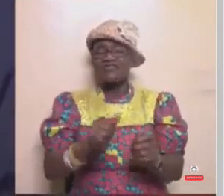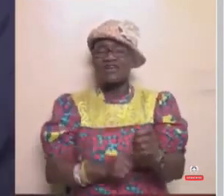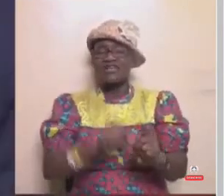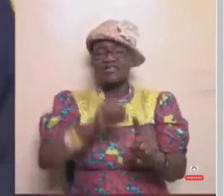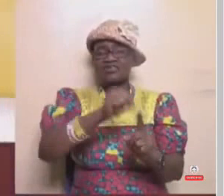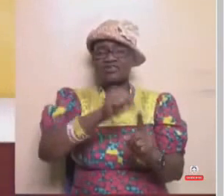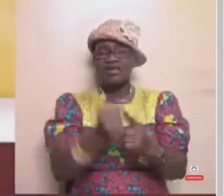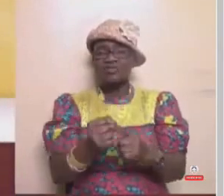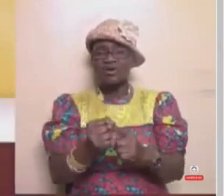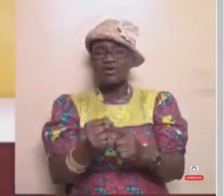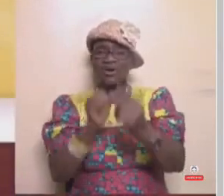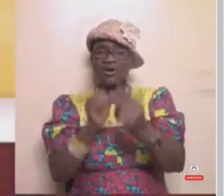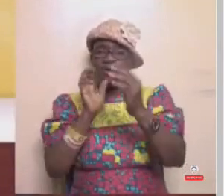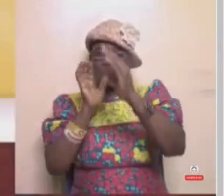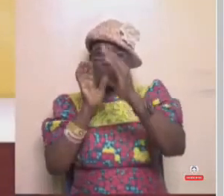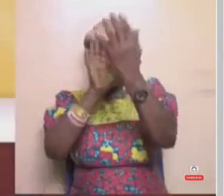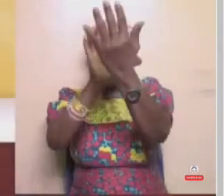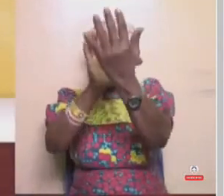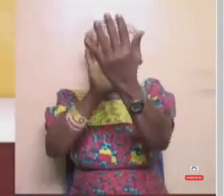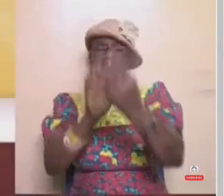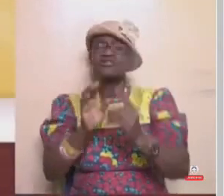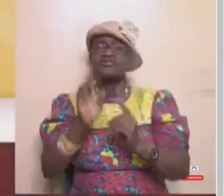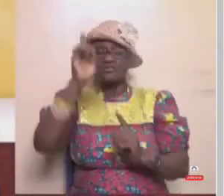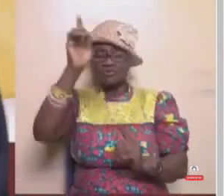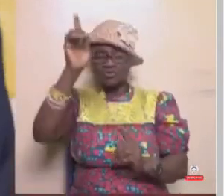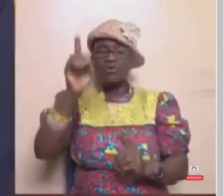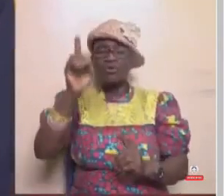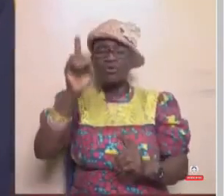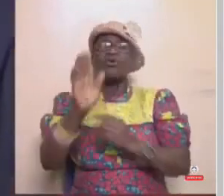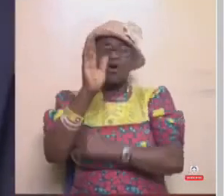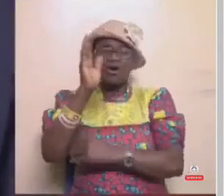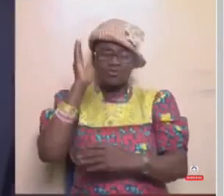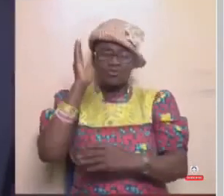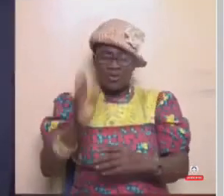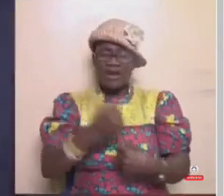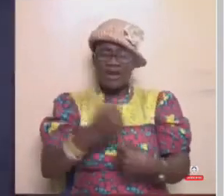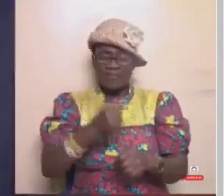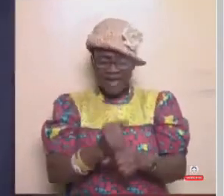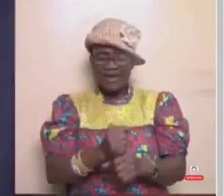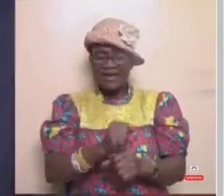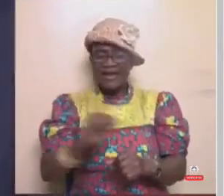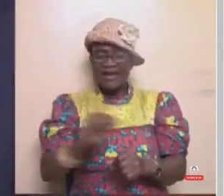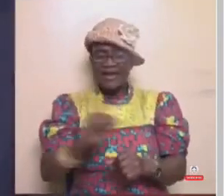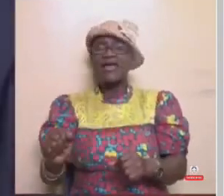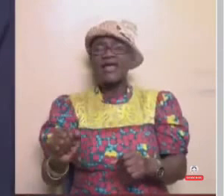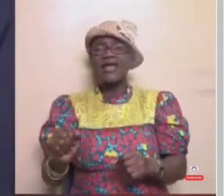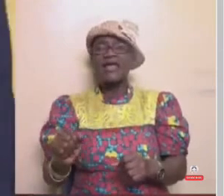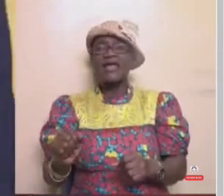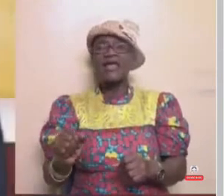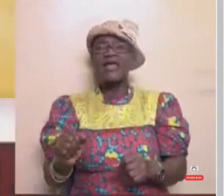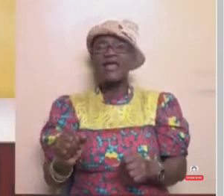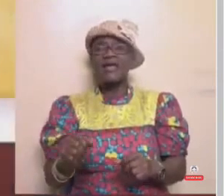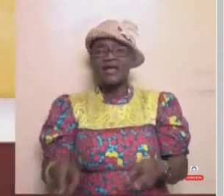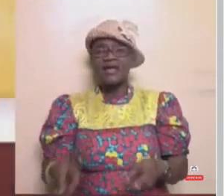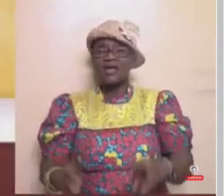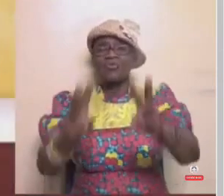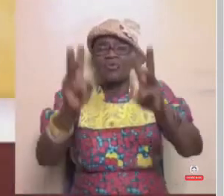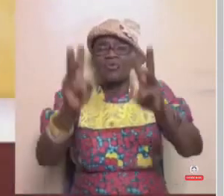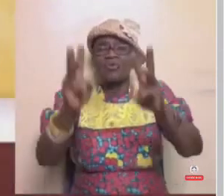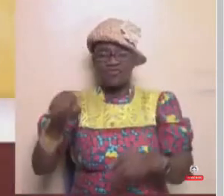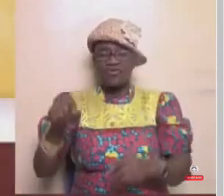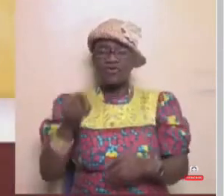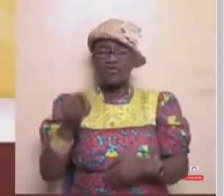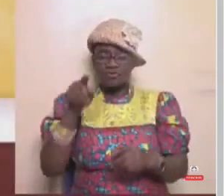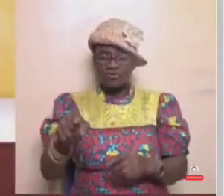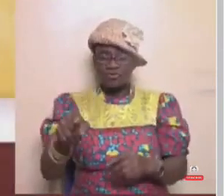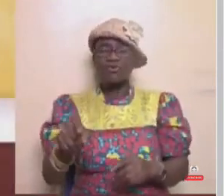will always make a provision for you to escape when you do something. 1 Corinthians chapter 10, verse